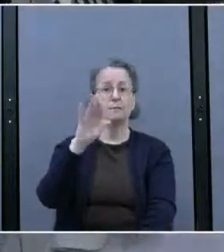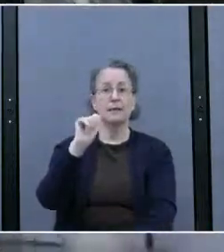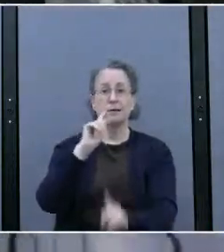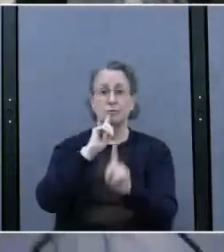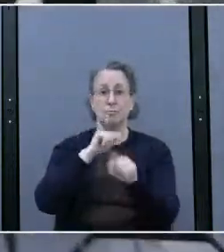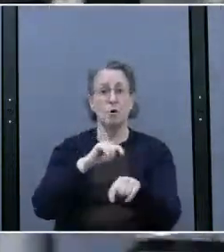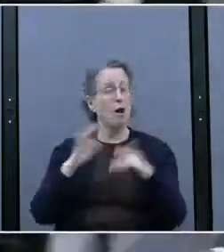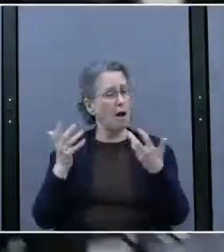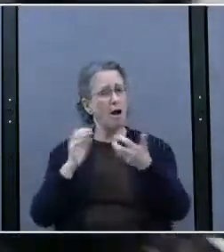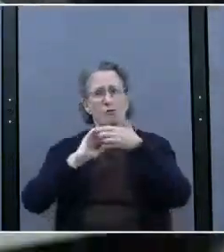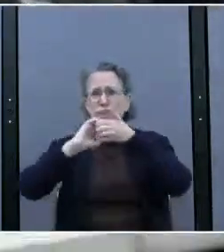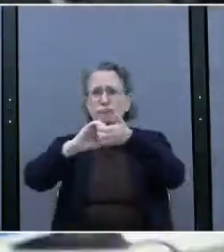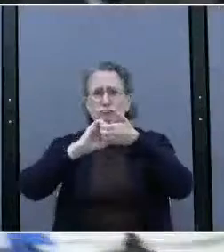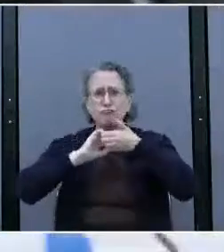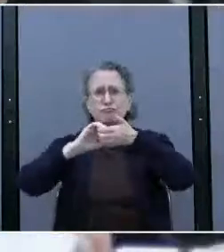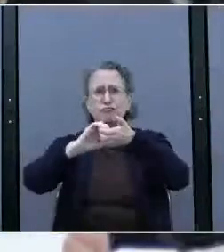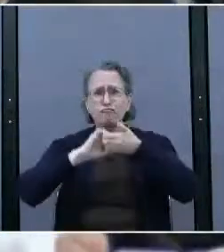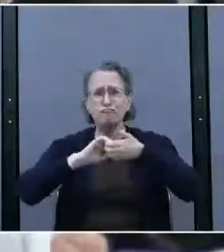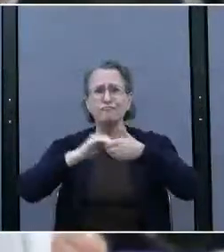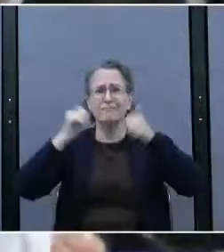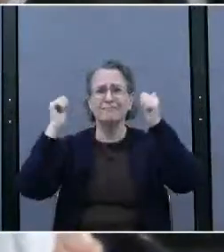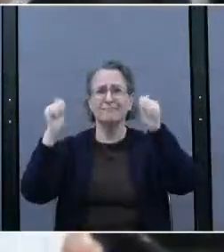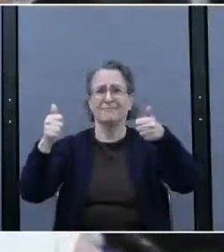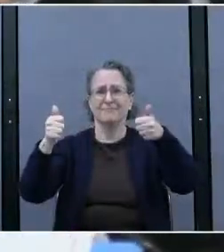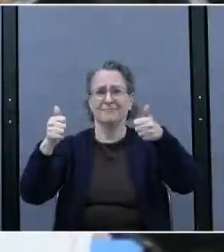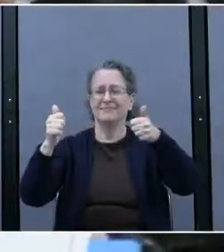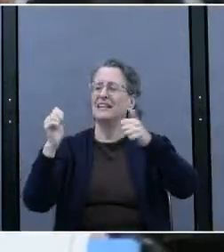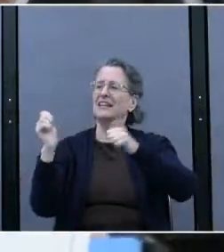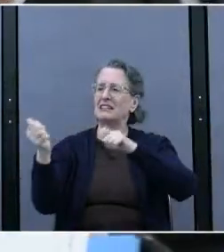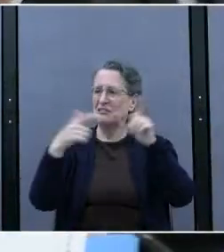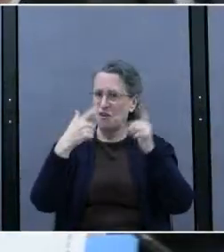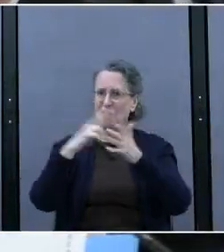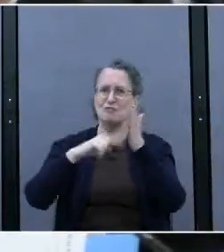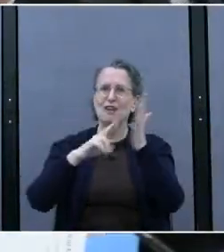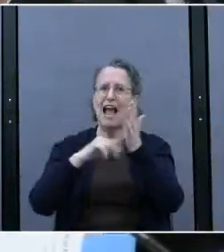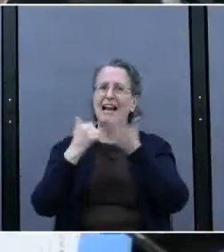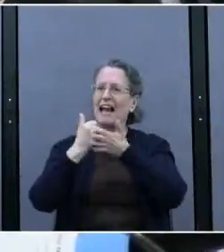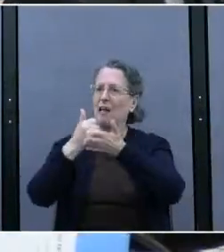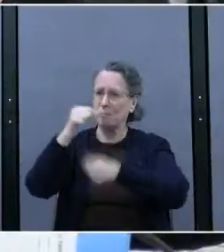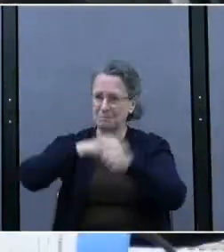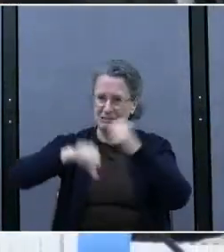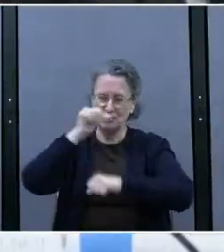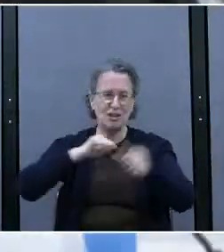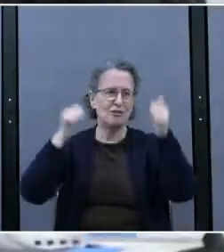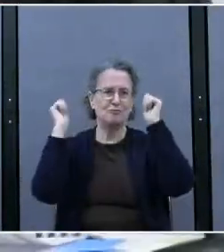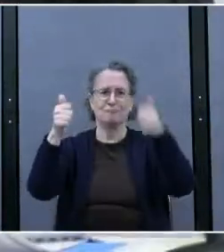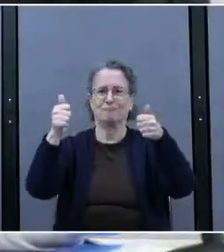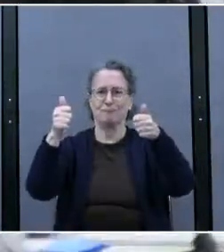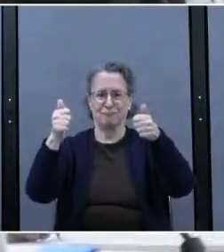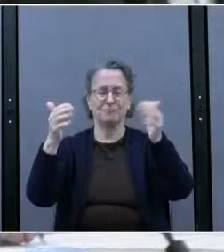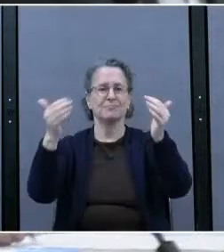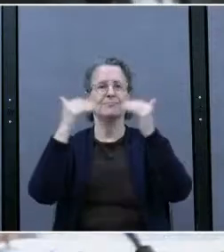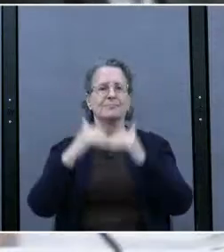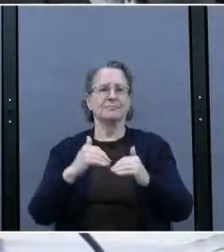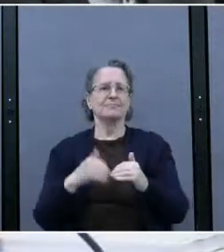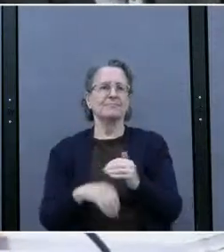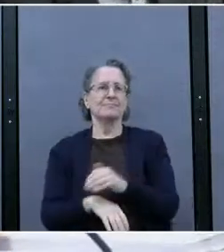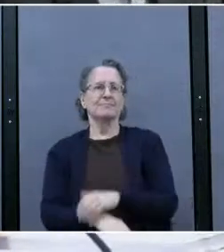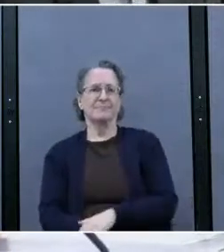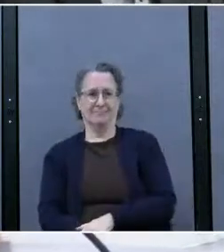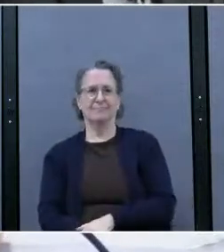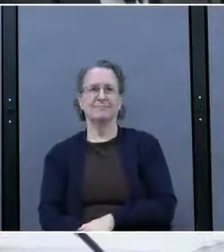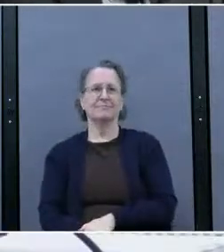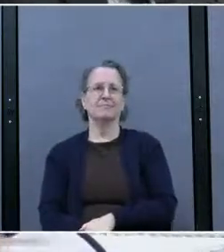this together. Everyone has read certain parts of the book and helps each other out. Okay, very good. Other